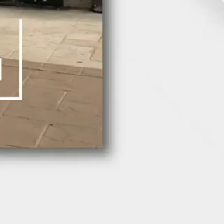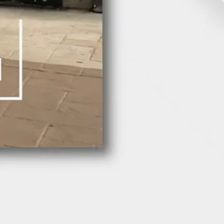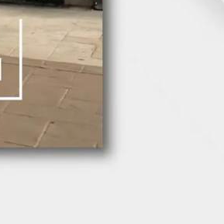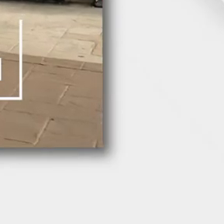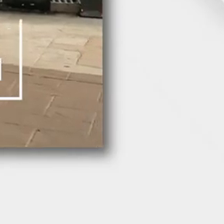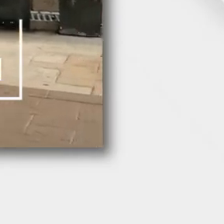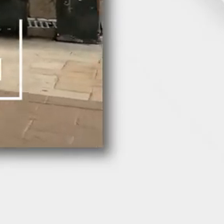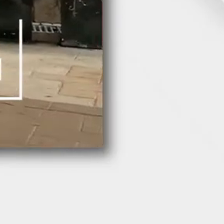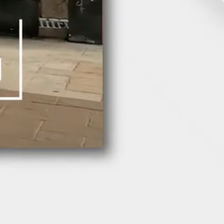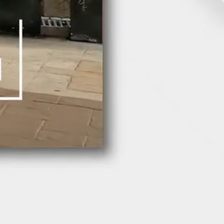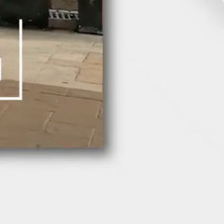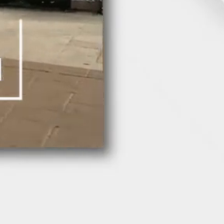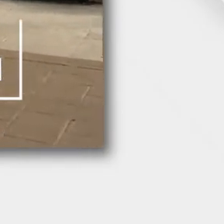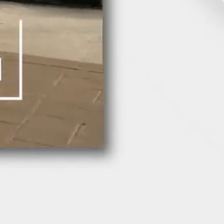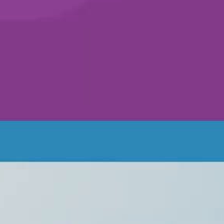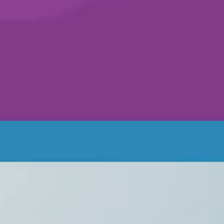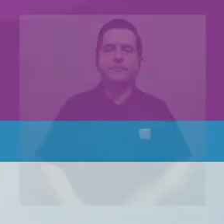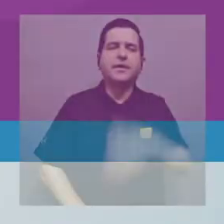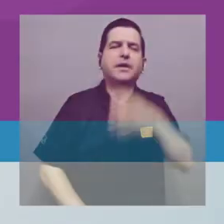I suppose.